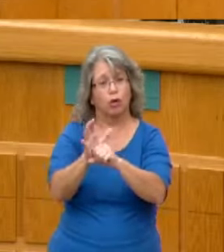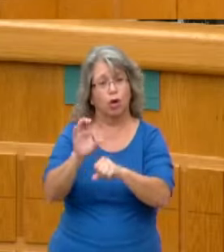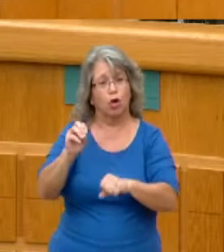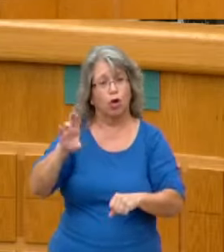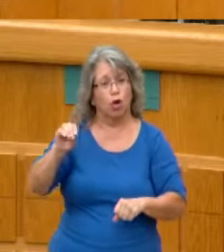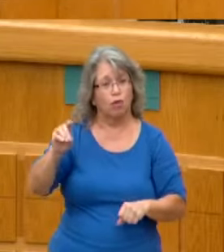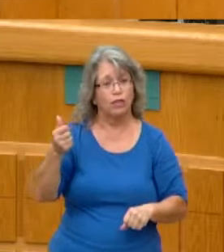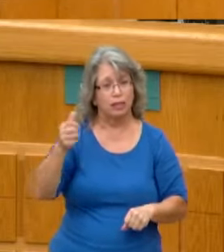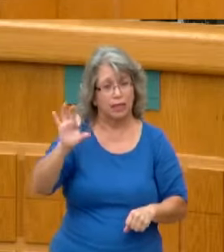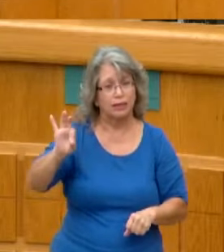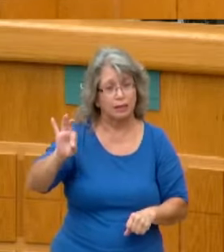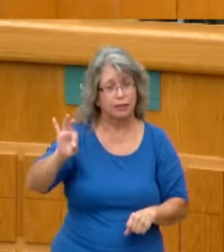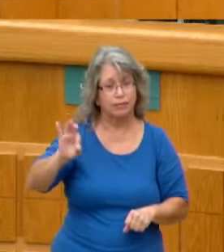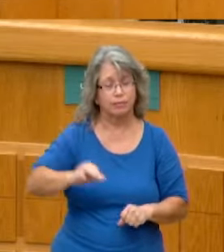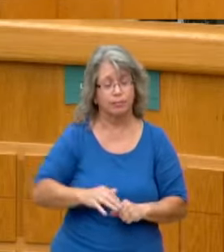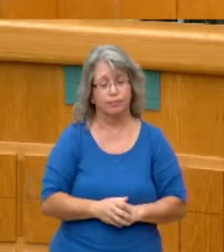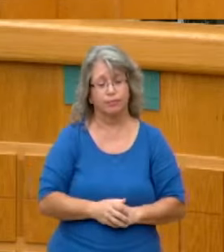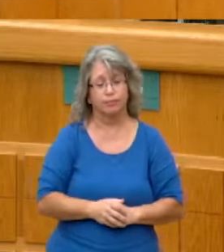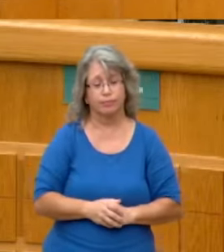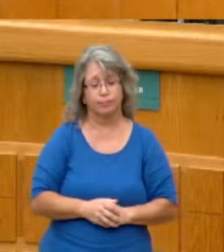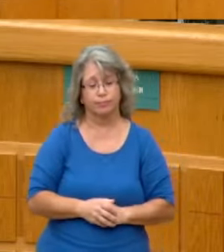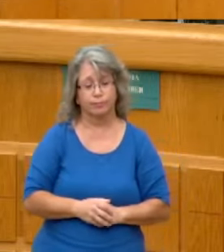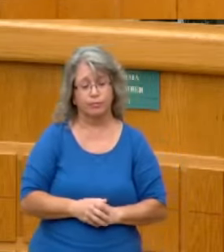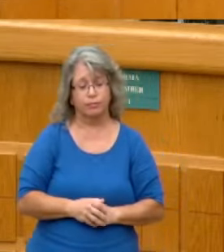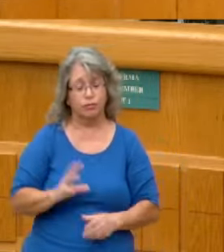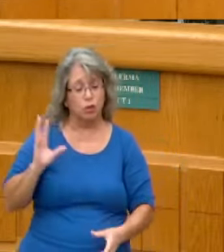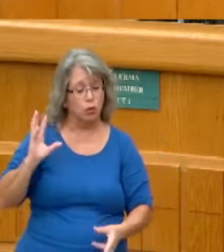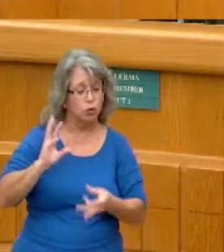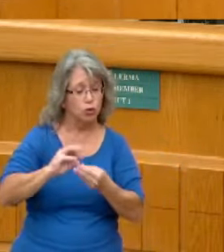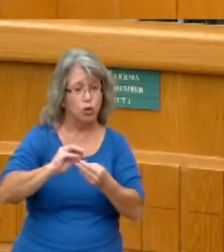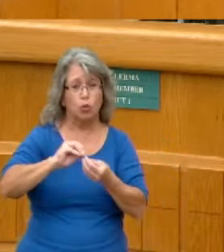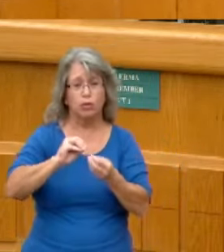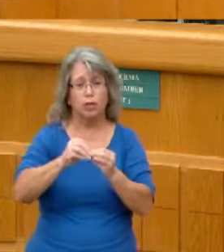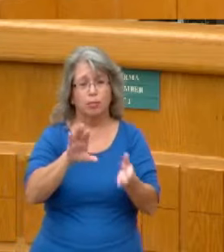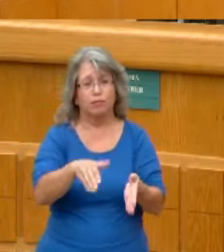And then the total COVID-19 deaths, as I mentioned earlier, is